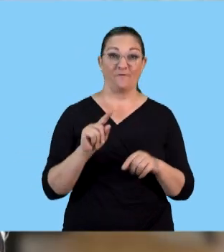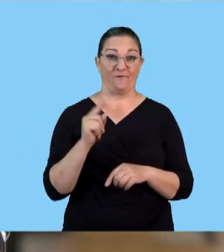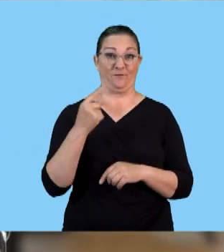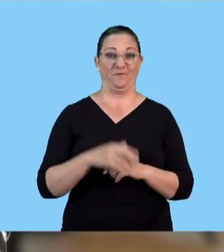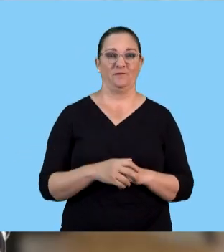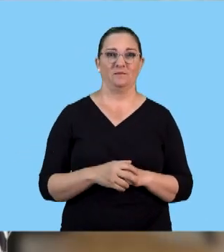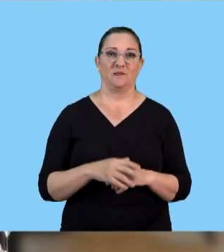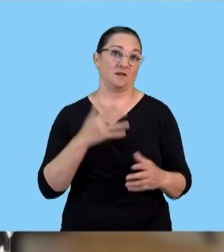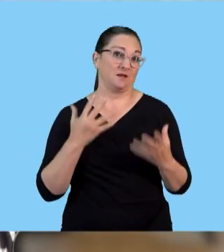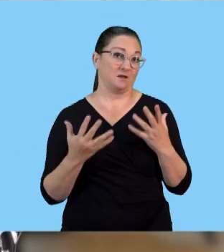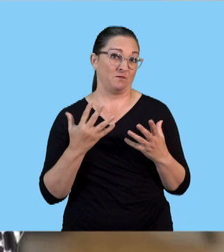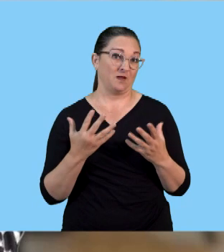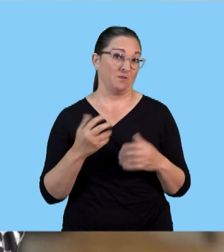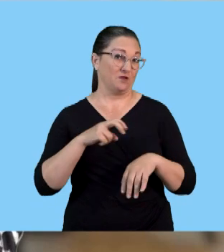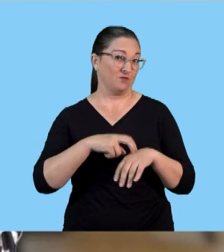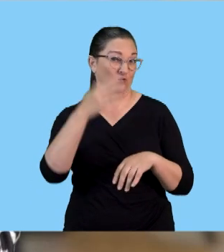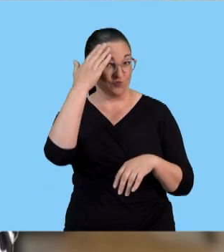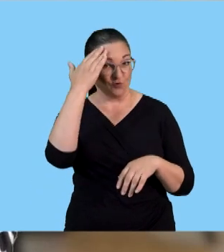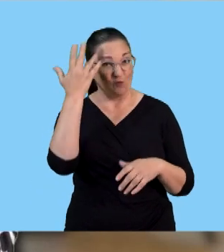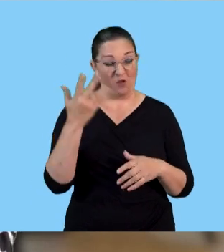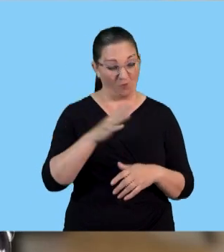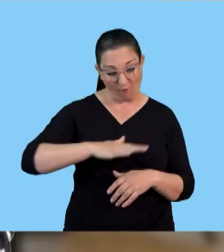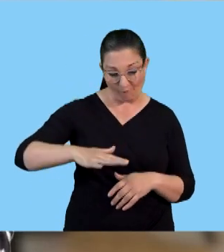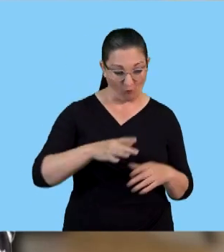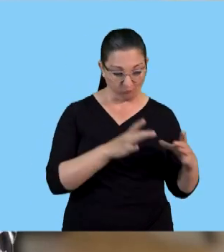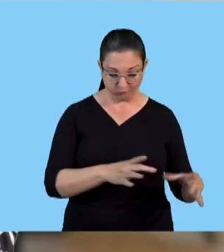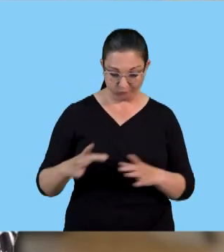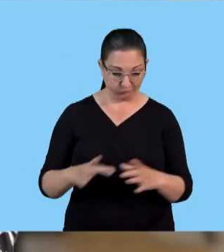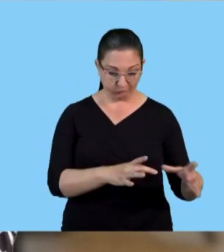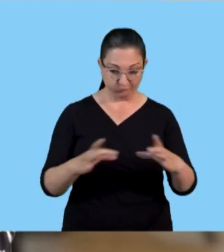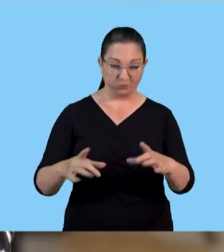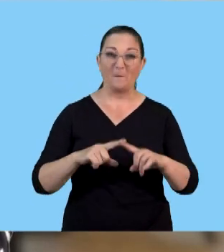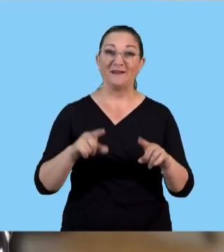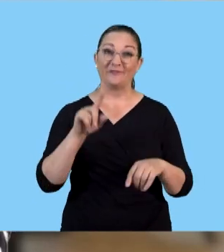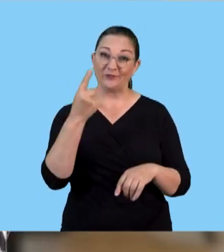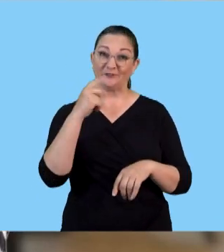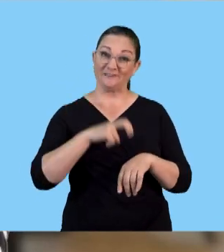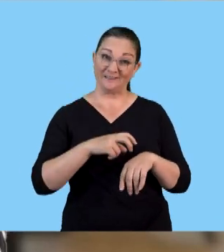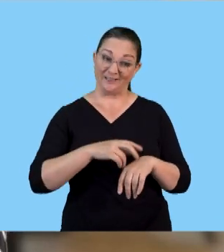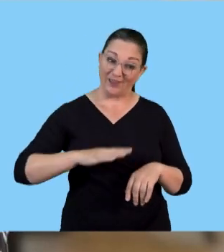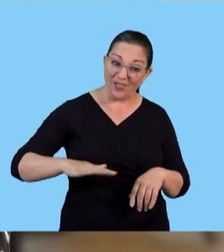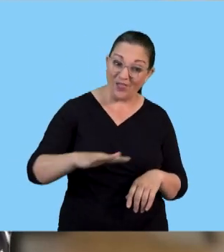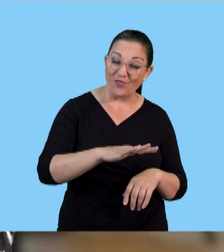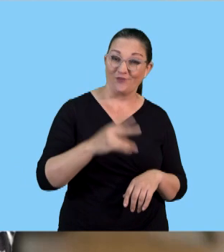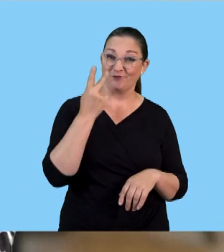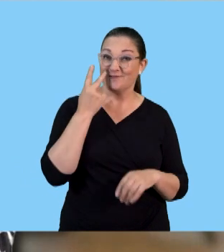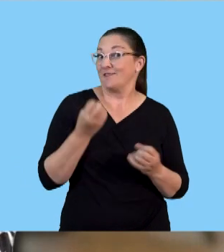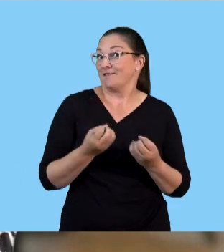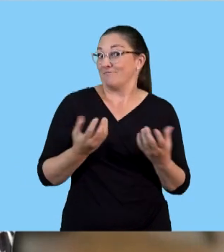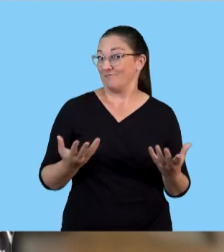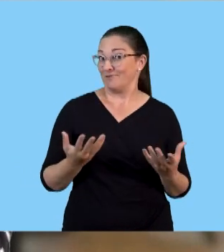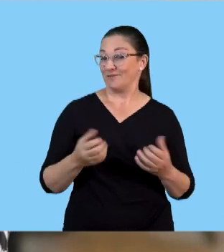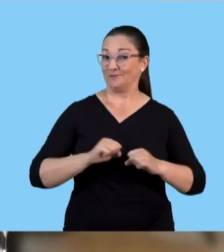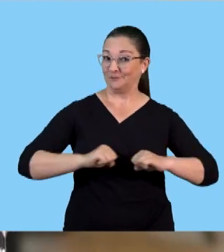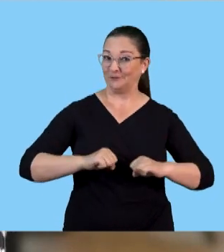you wanted to know how many tiles needed to tile a floor, you will need to know how to calculate the area. And that is why